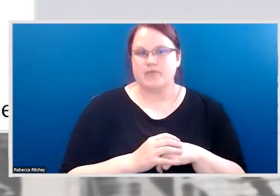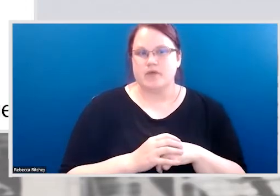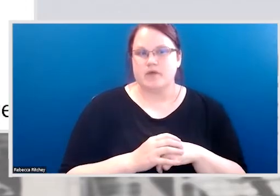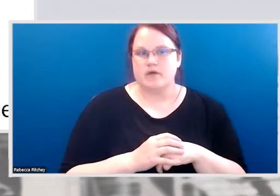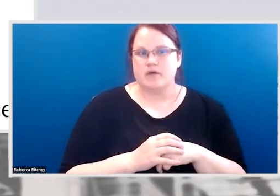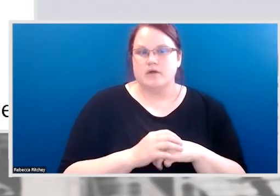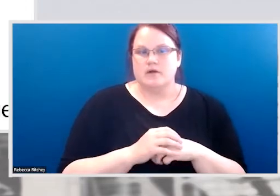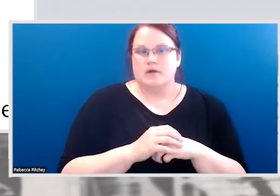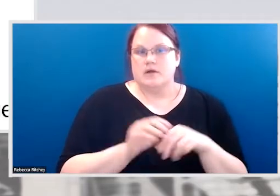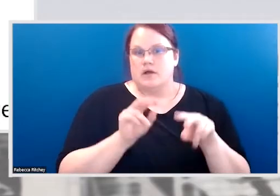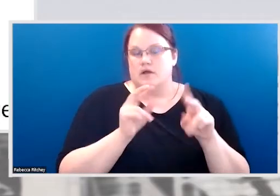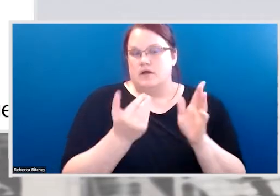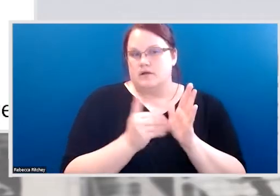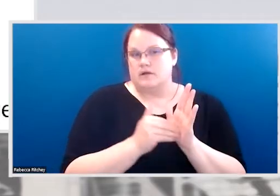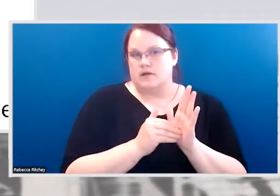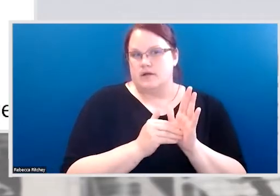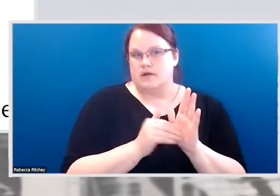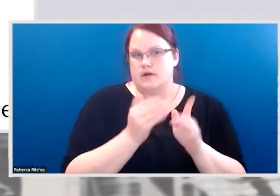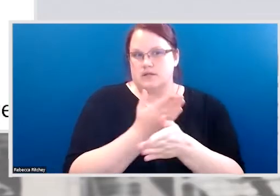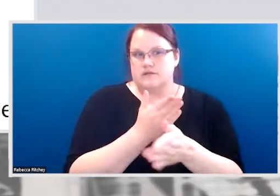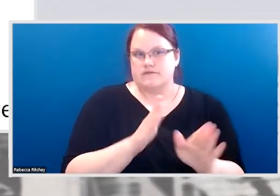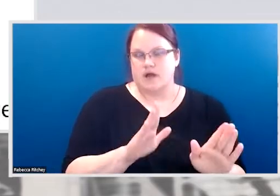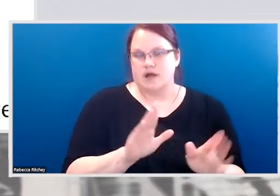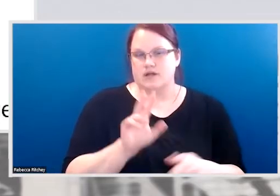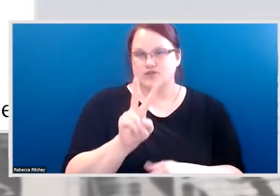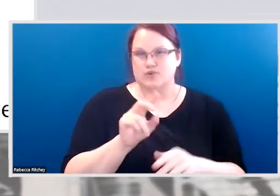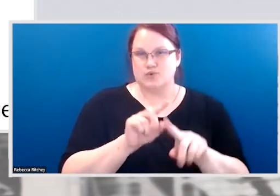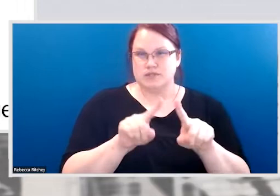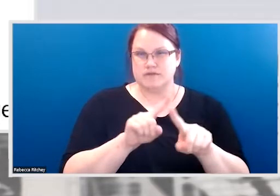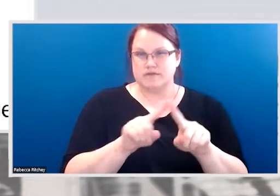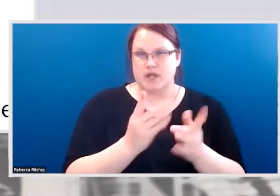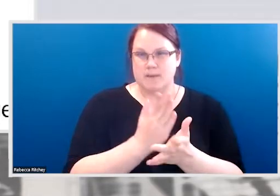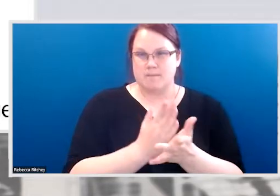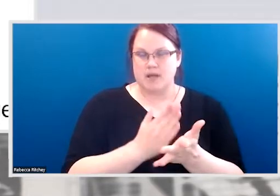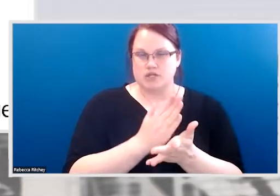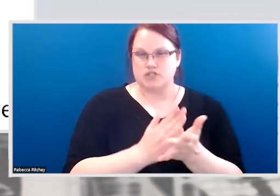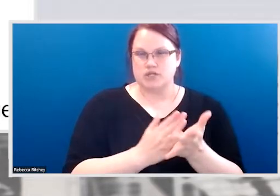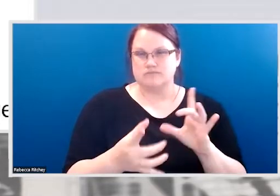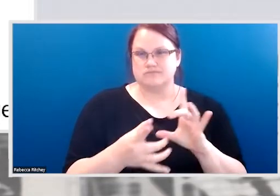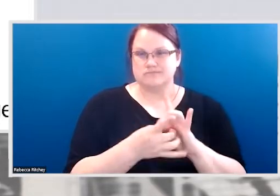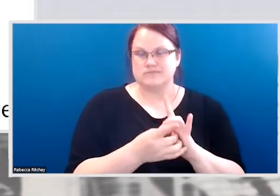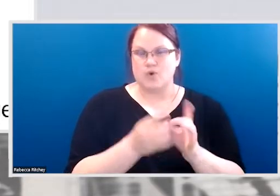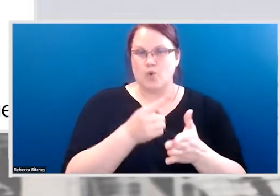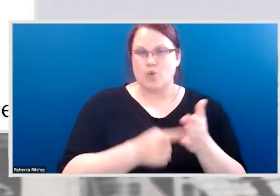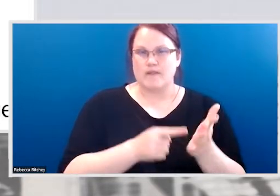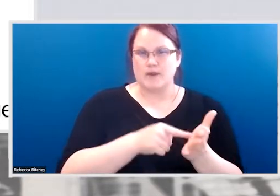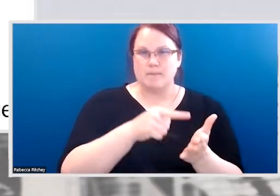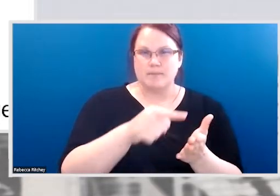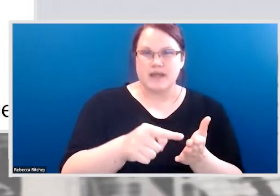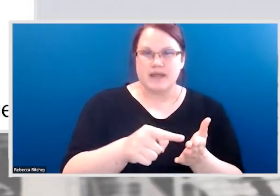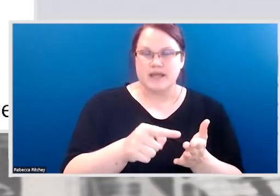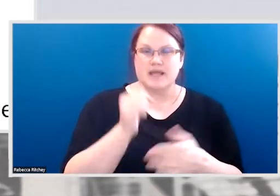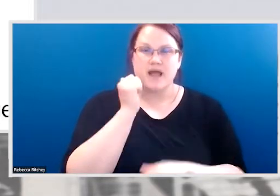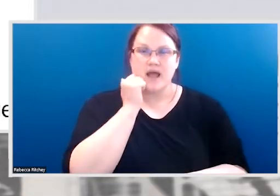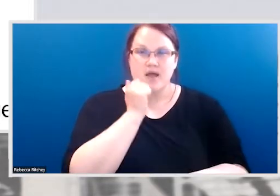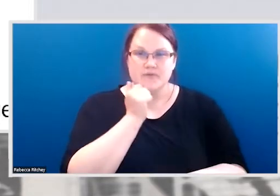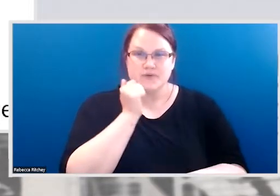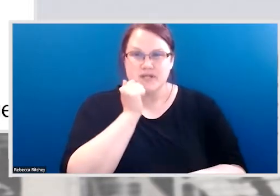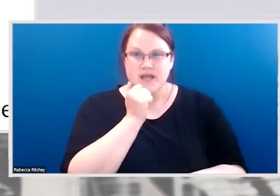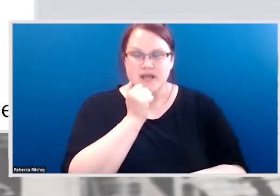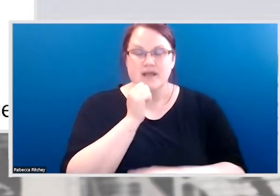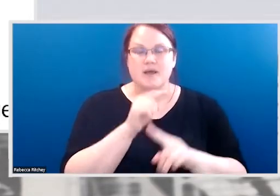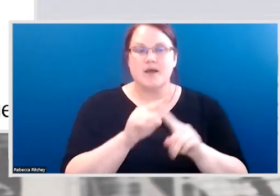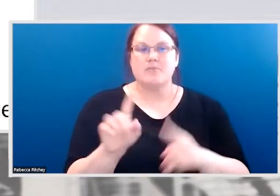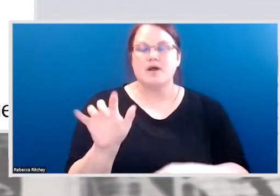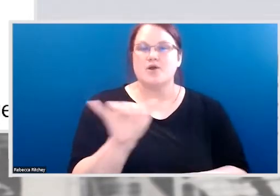As you can see, again, there's a divide between the two budgets in regards to what they're usually paying for in terms of day-to-day. But